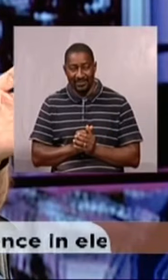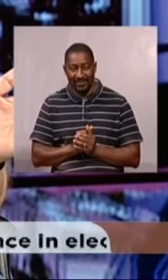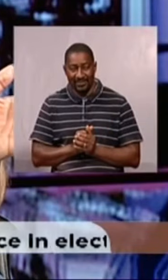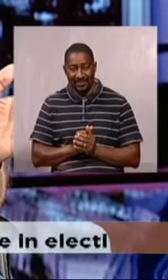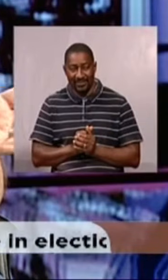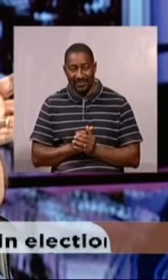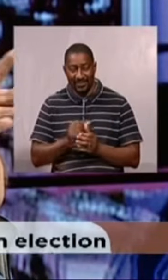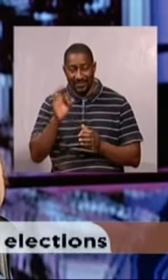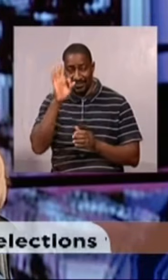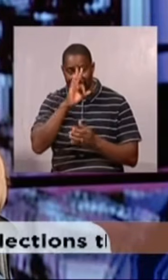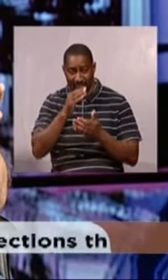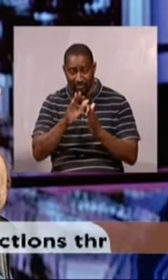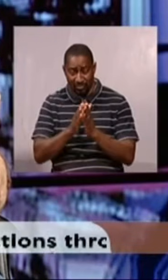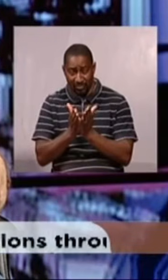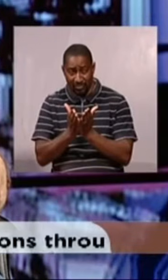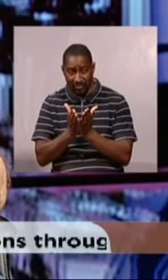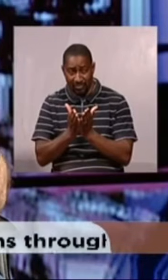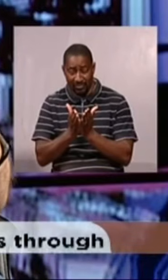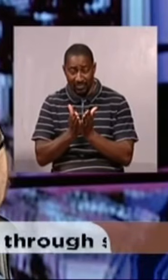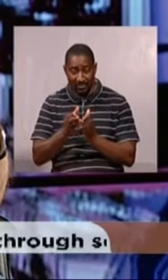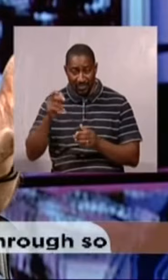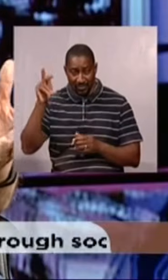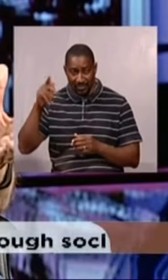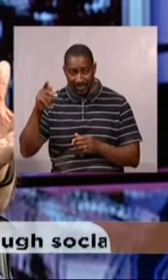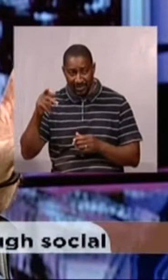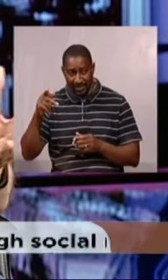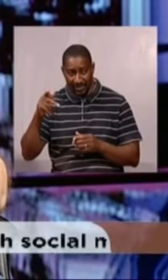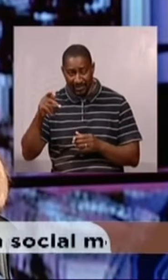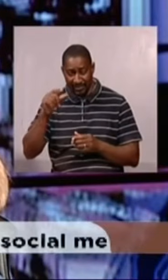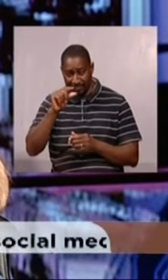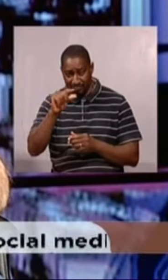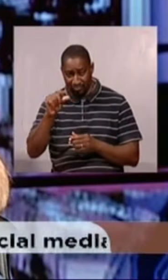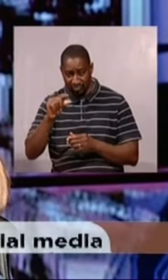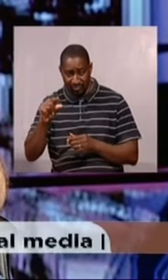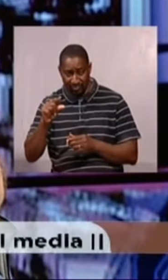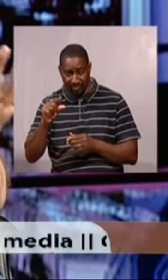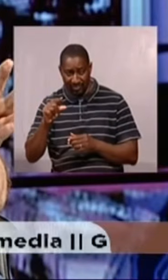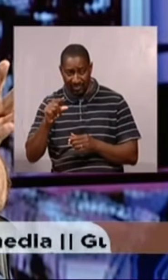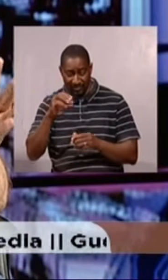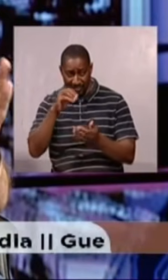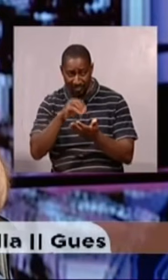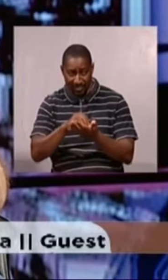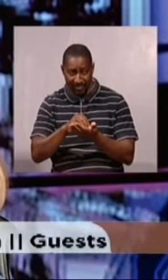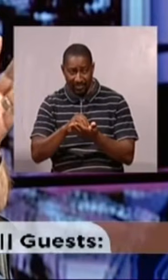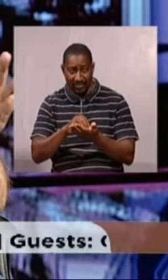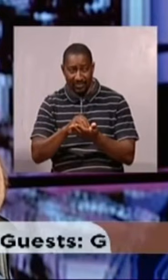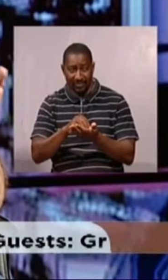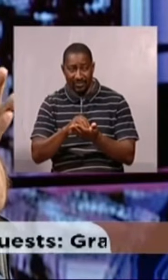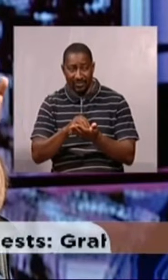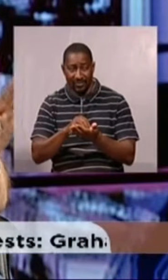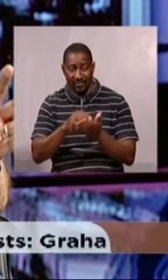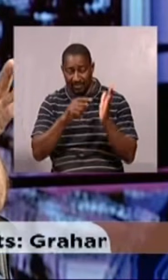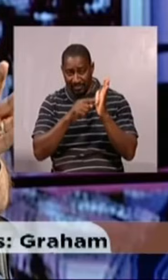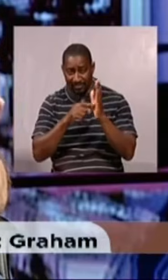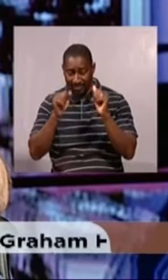Facebook, we were talking about this earlier, has some rules around political content, and when you post on political content, and if you want to advertise, you should really get their